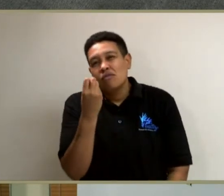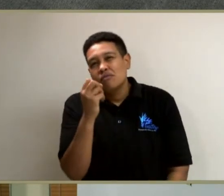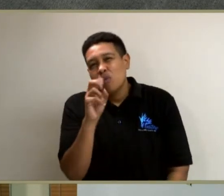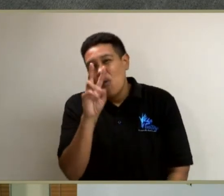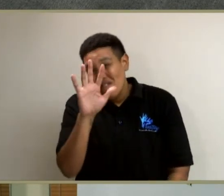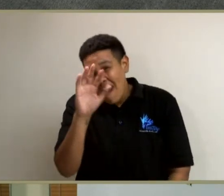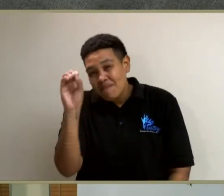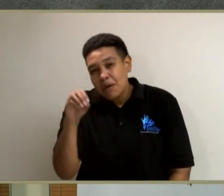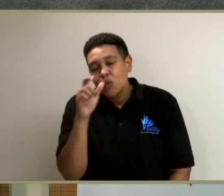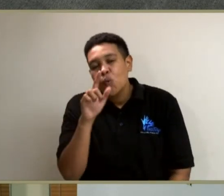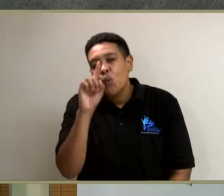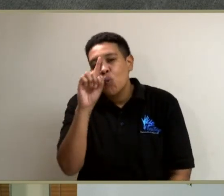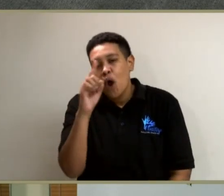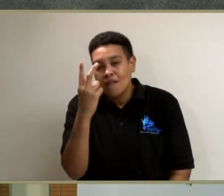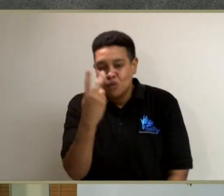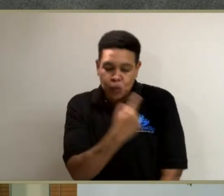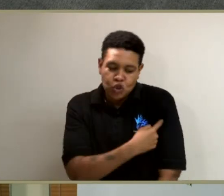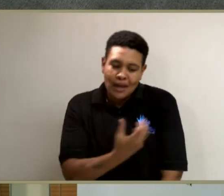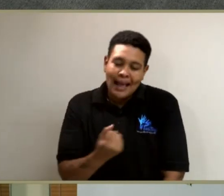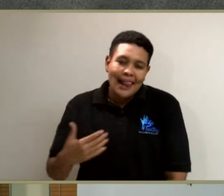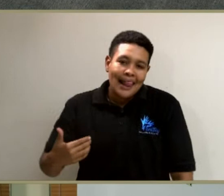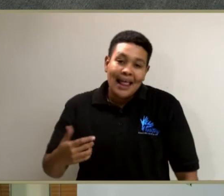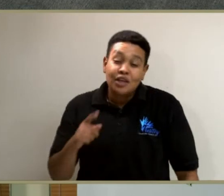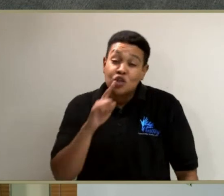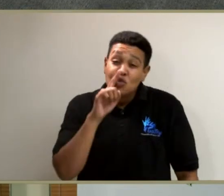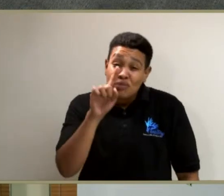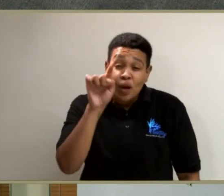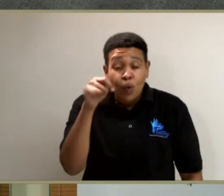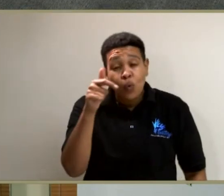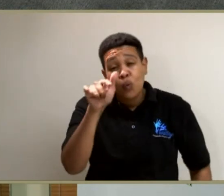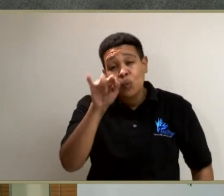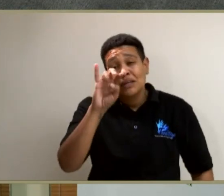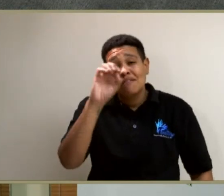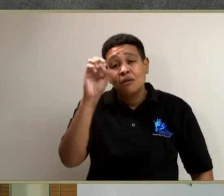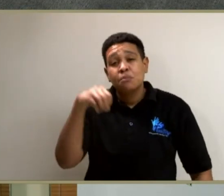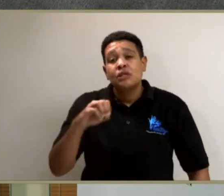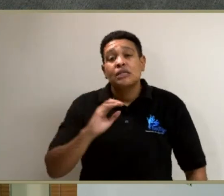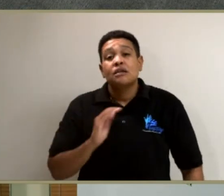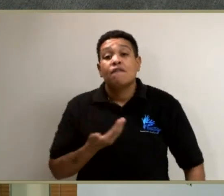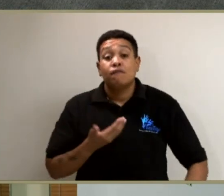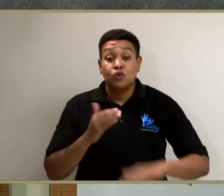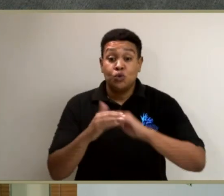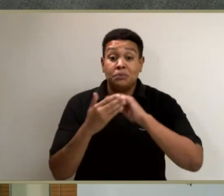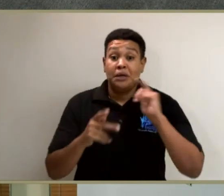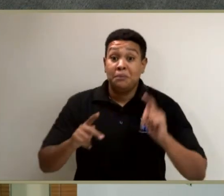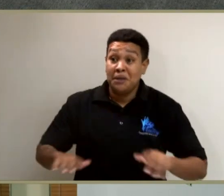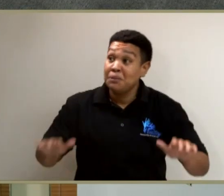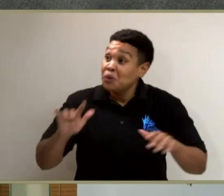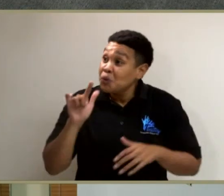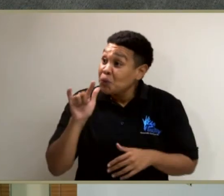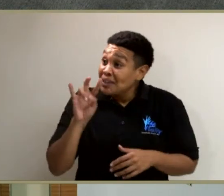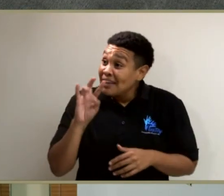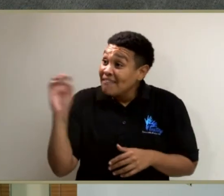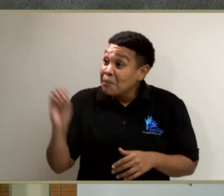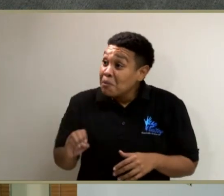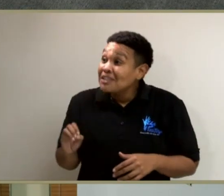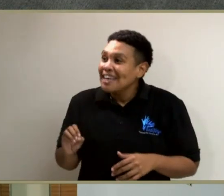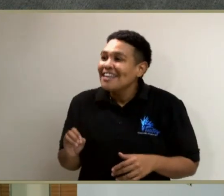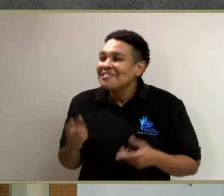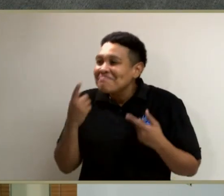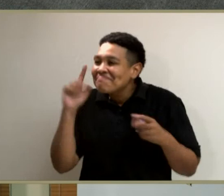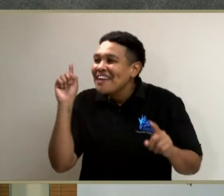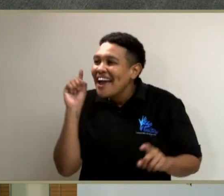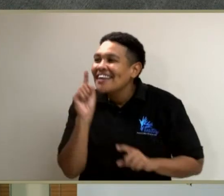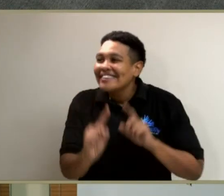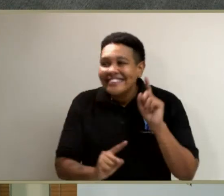series. So still only 27% of our population that has been exposed to